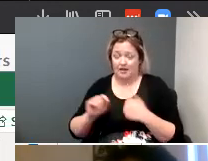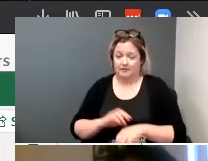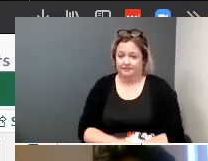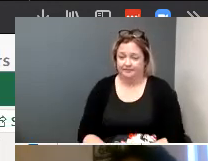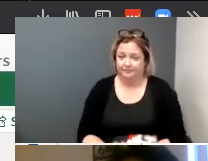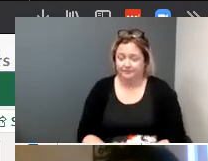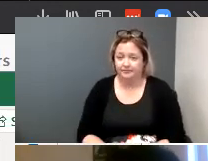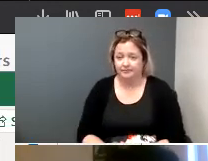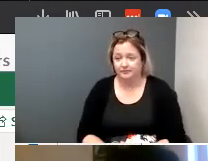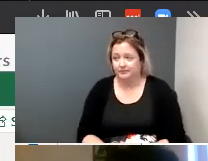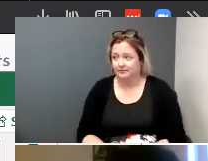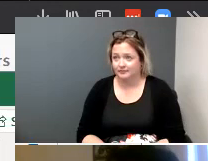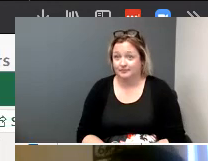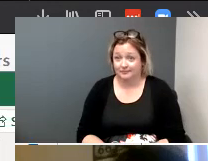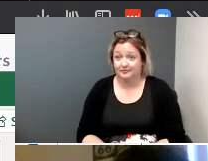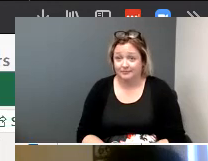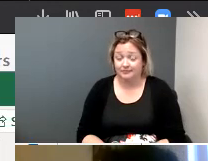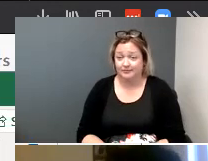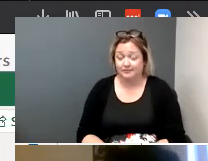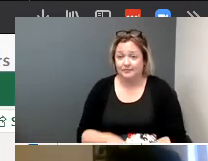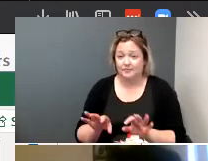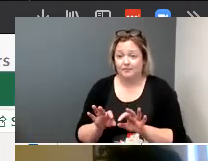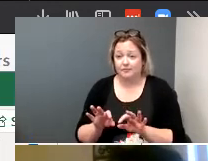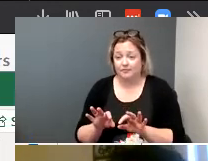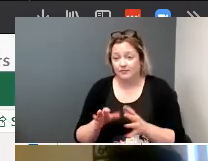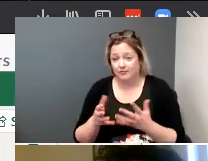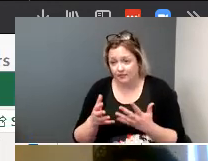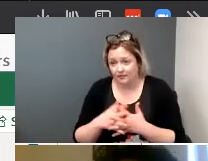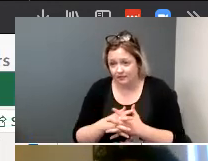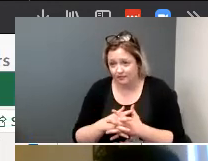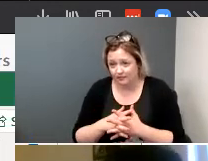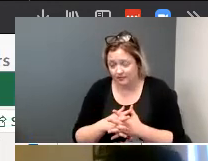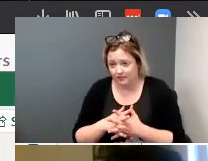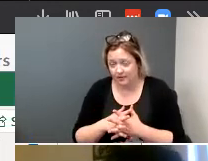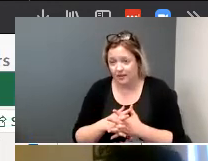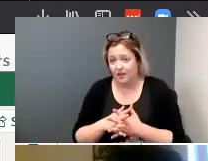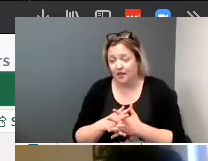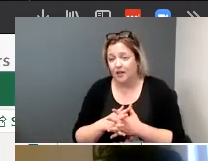into is big O. But we are also going to look into the other things as well. But